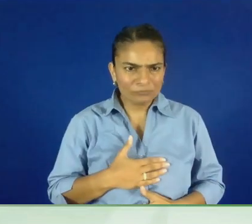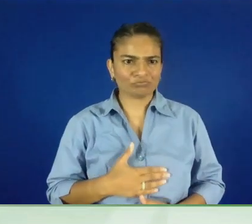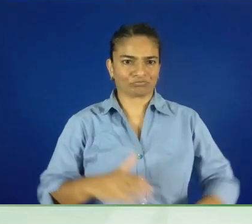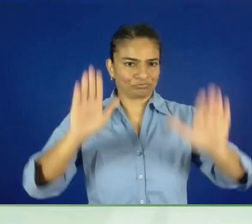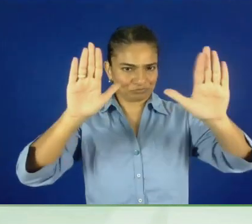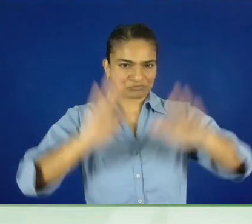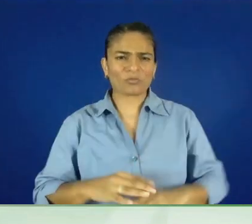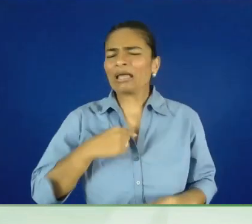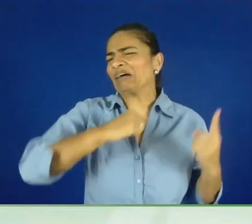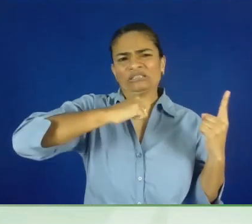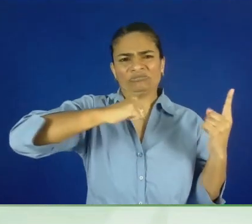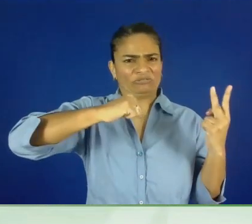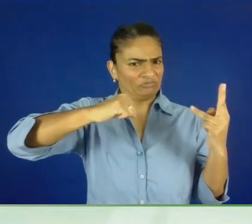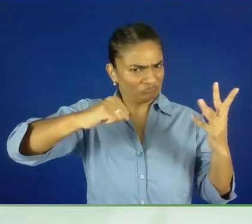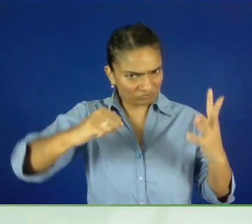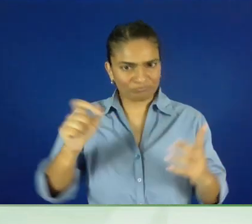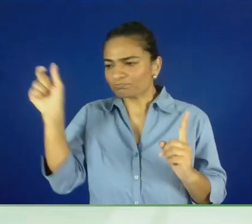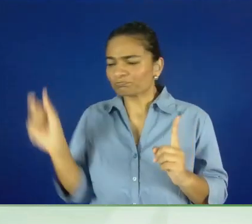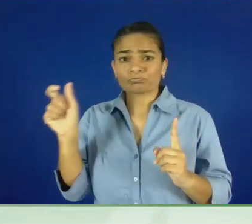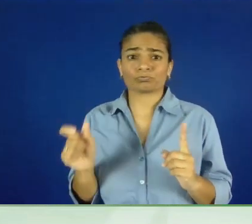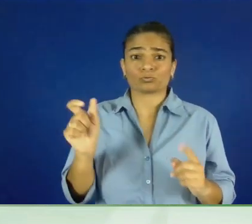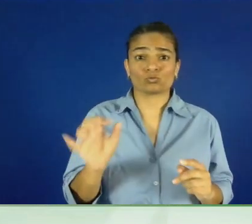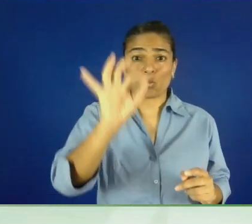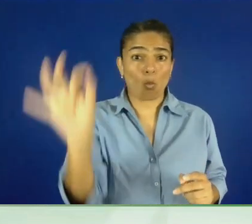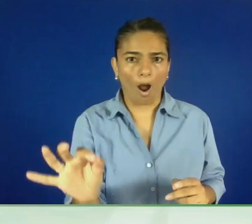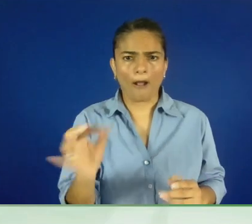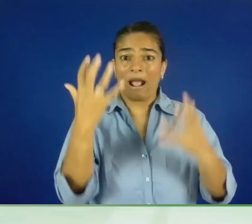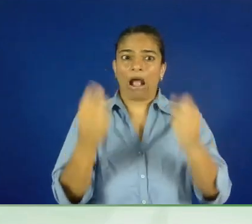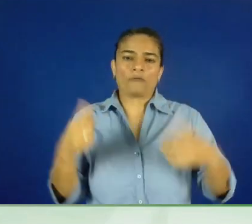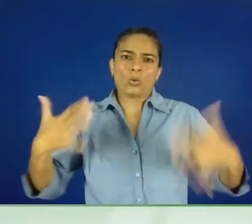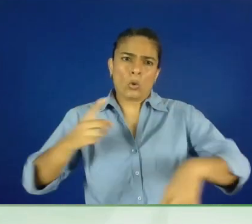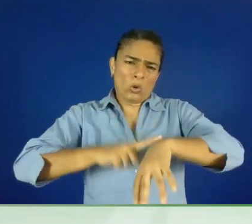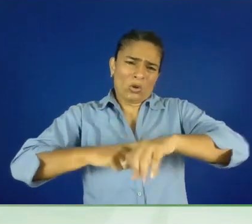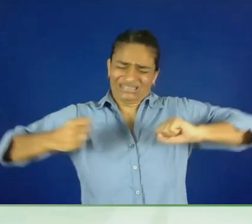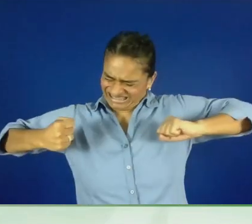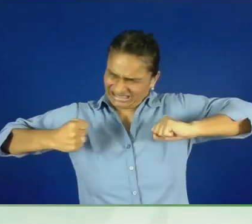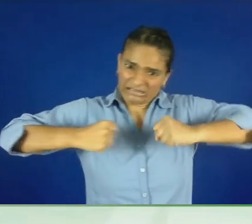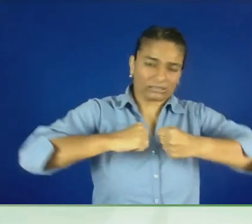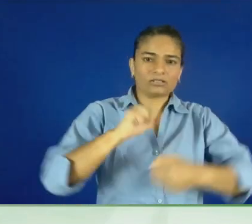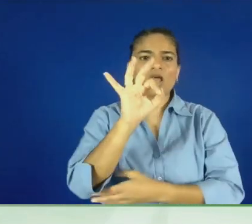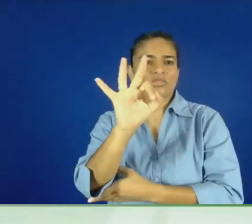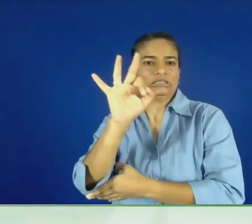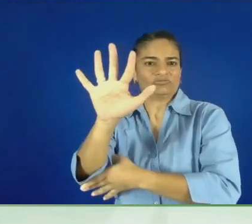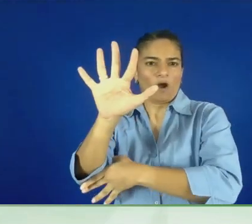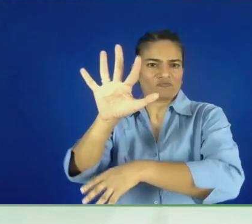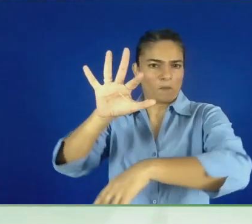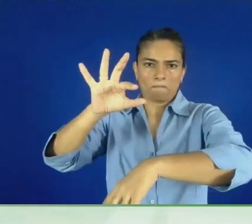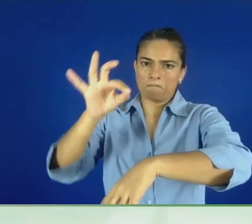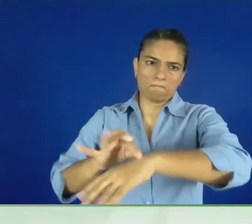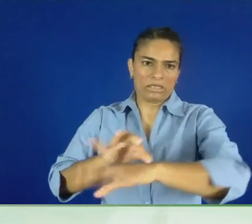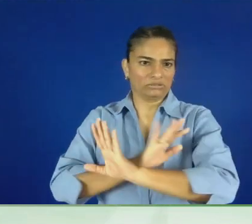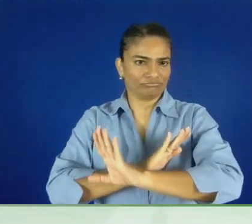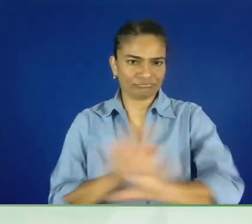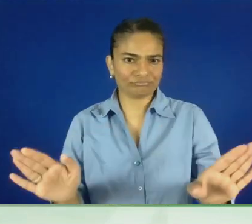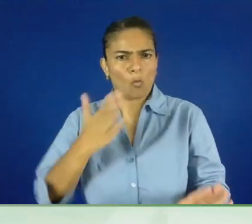intros because we have 35 minutes and I want us to be able to grapple with the issues as quickly as possible. So,